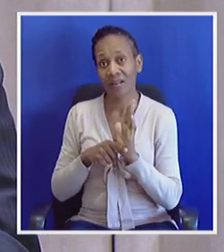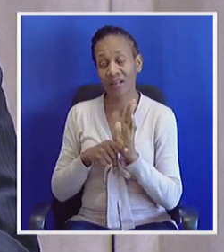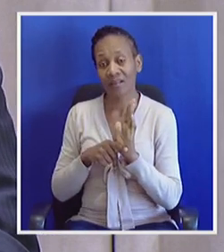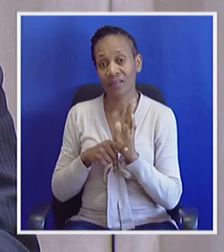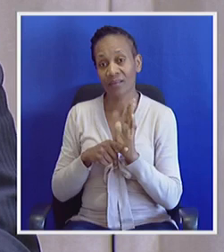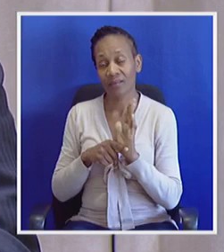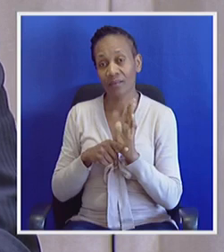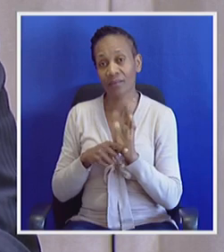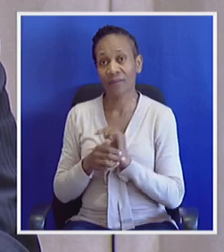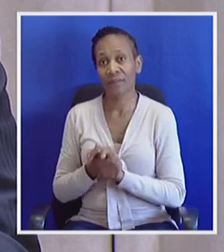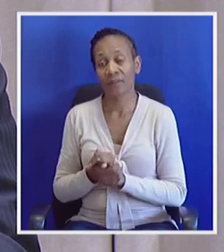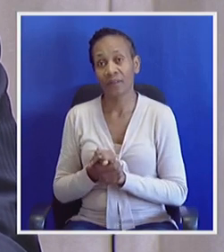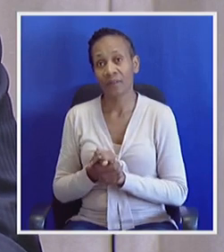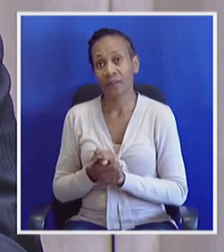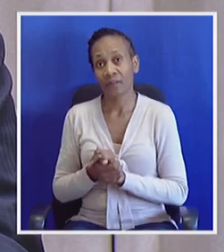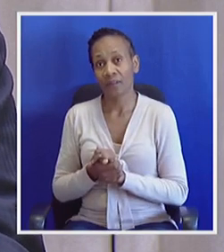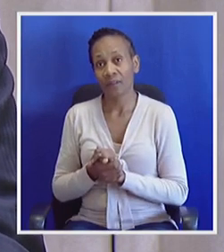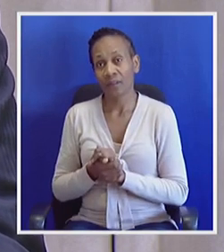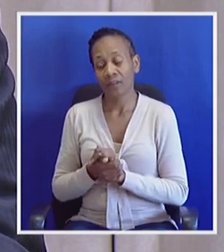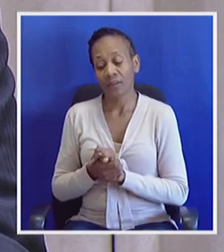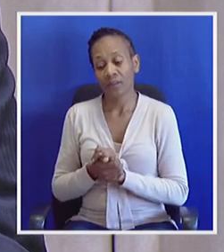Sake. This